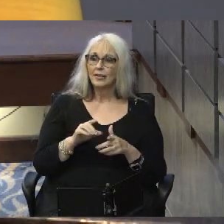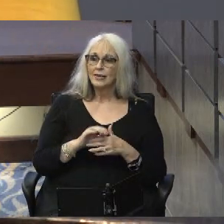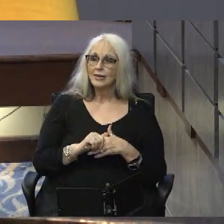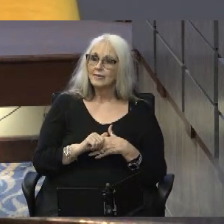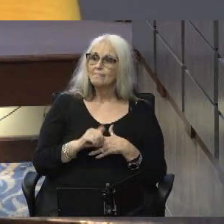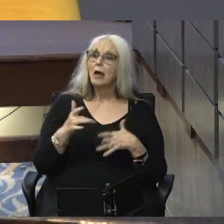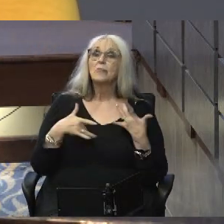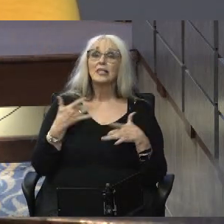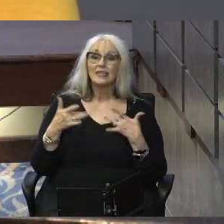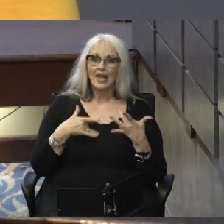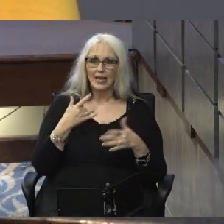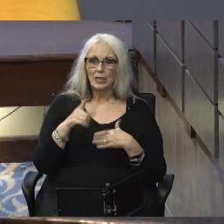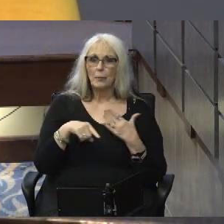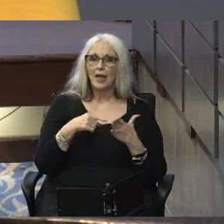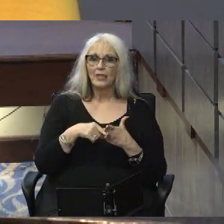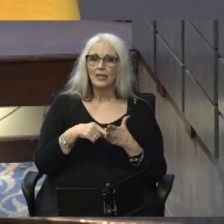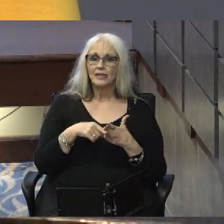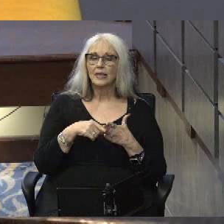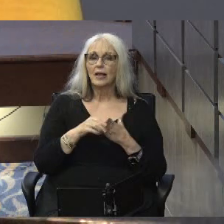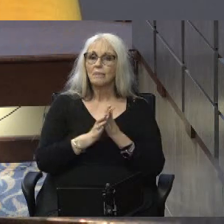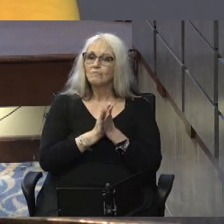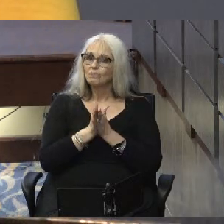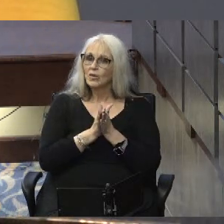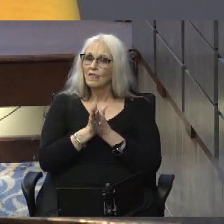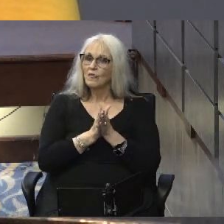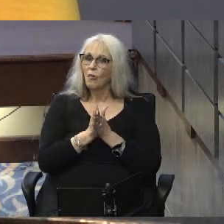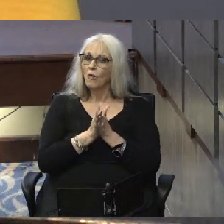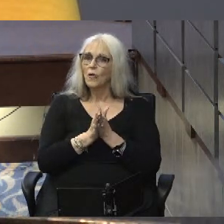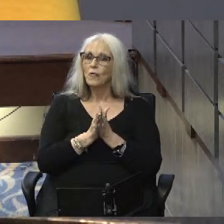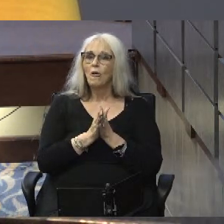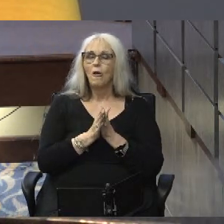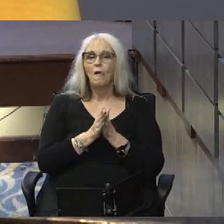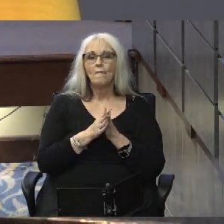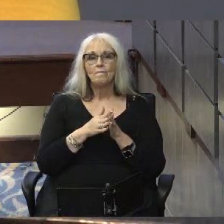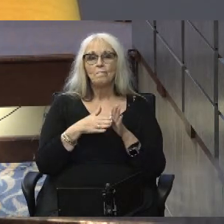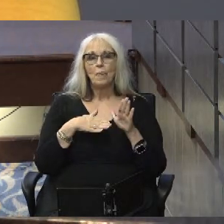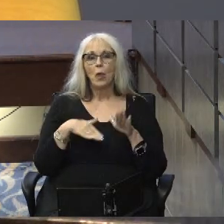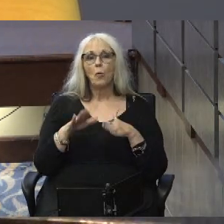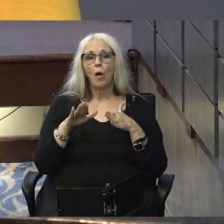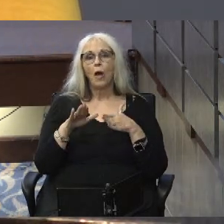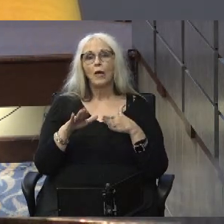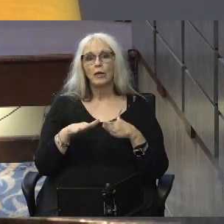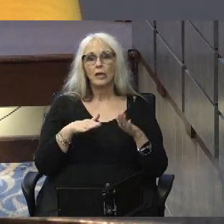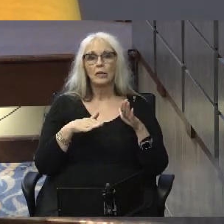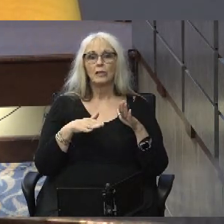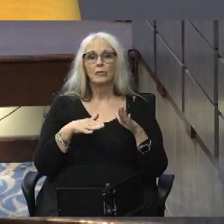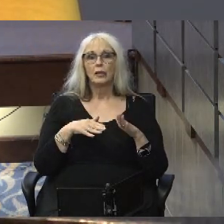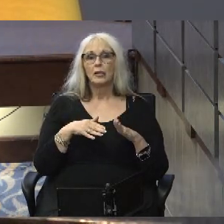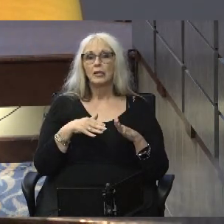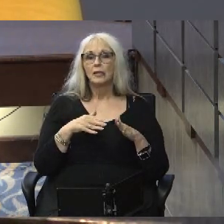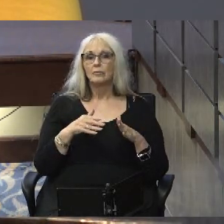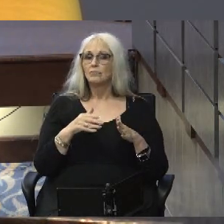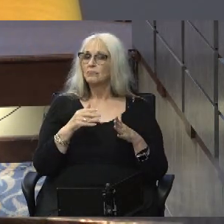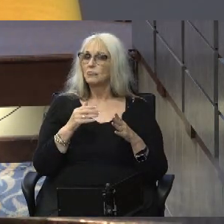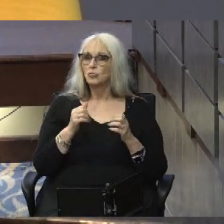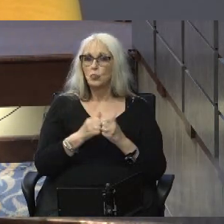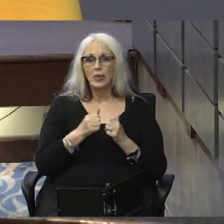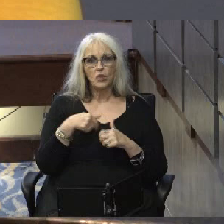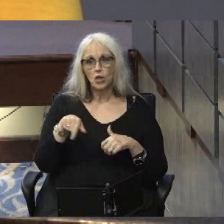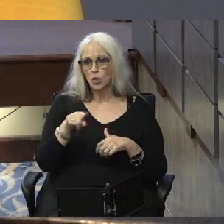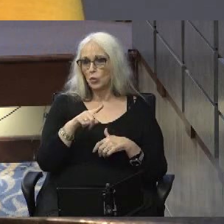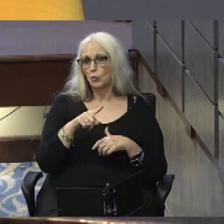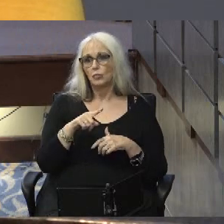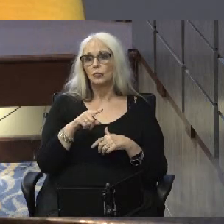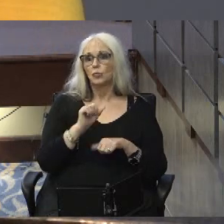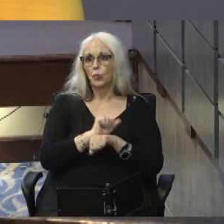I'm excited about this, and I look forward to walking this lockstep with you all in this,